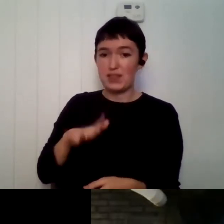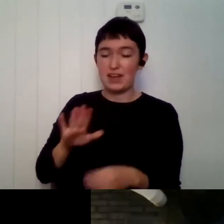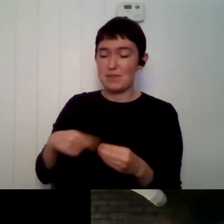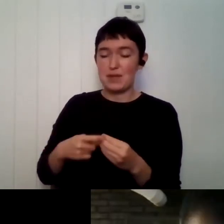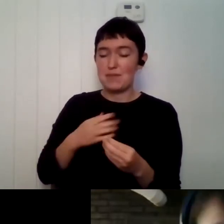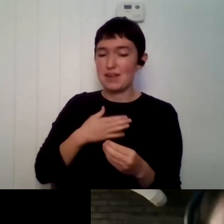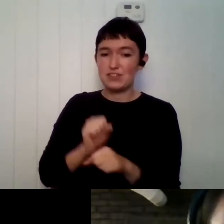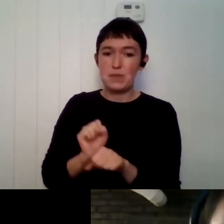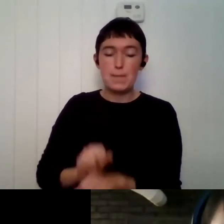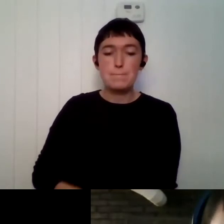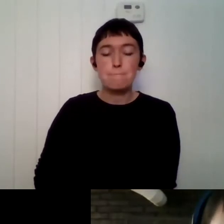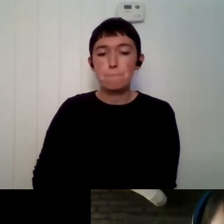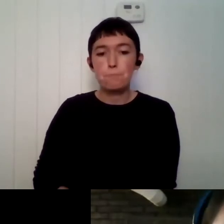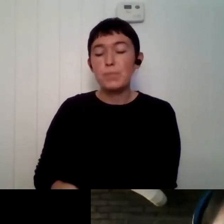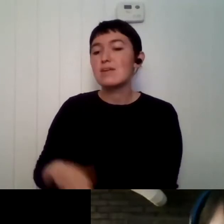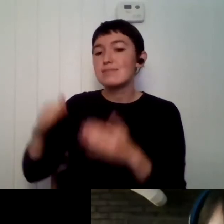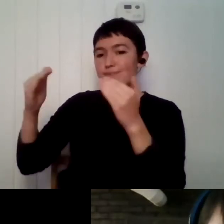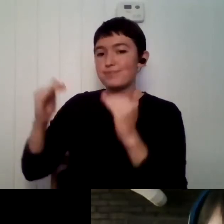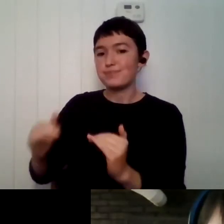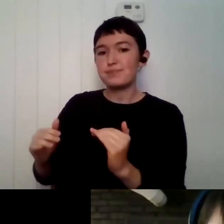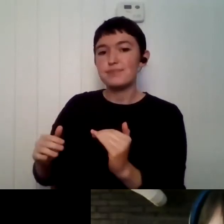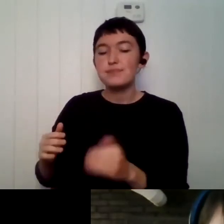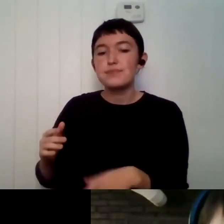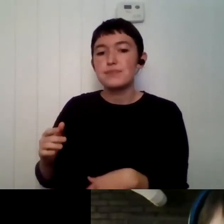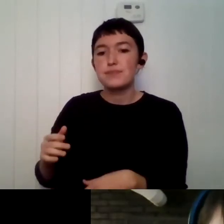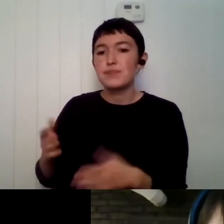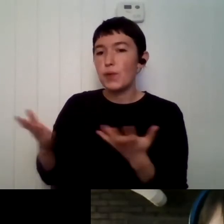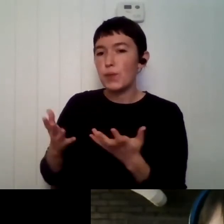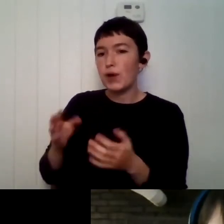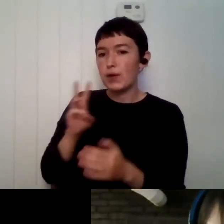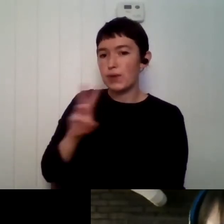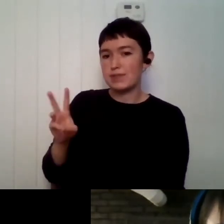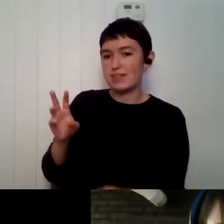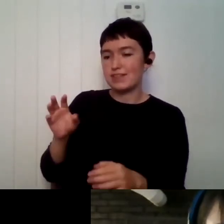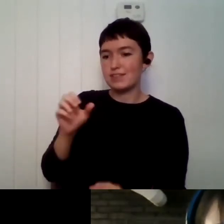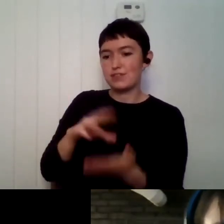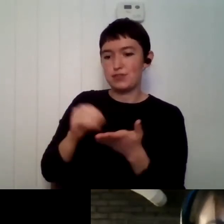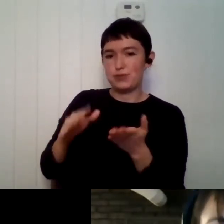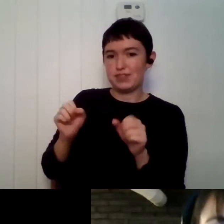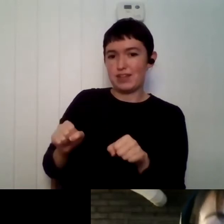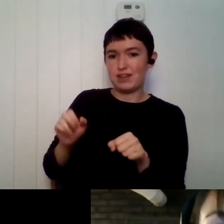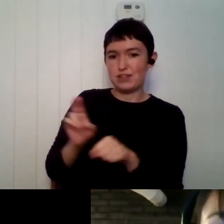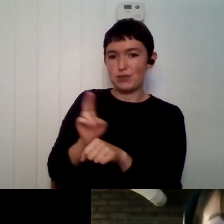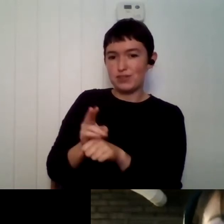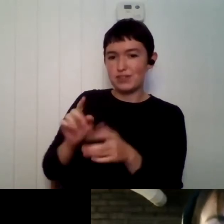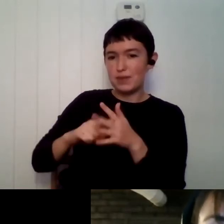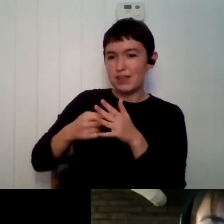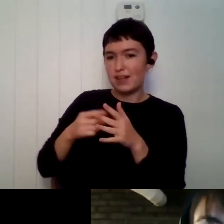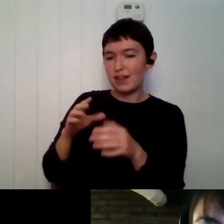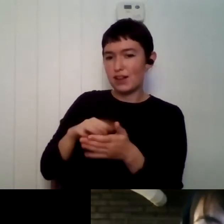is from class 802. What websites could students use to begin learning about coding or